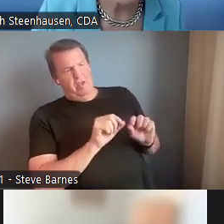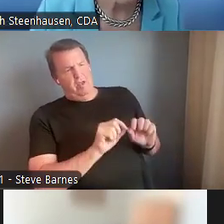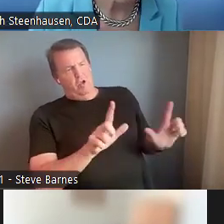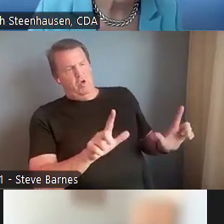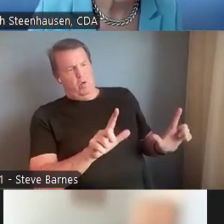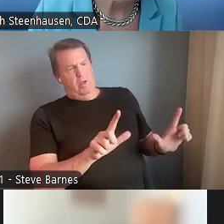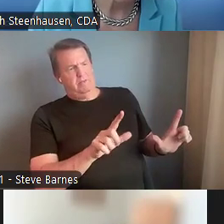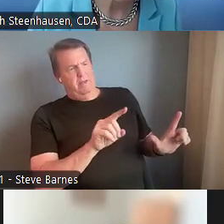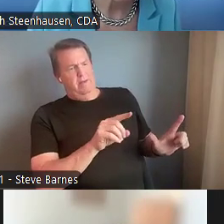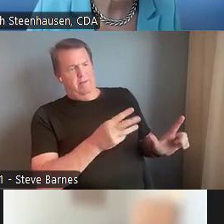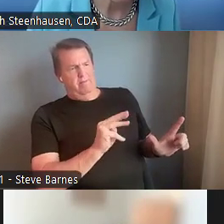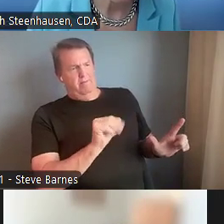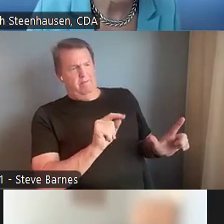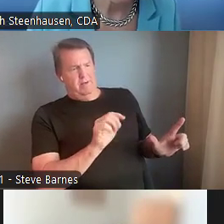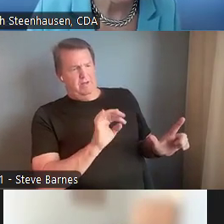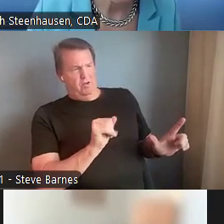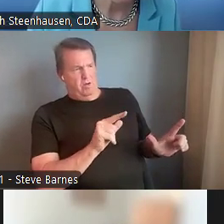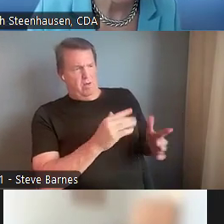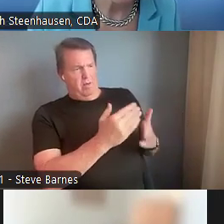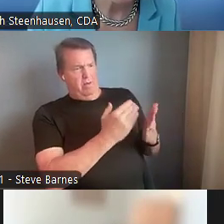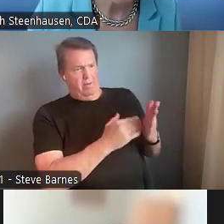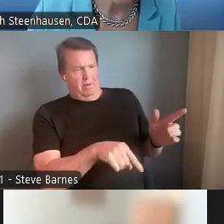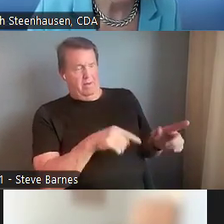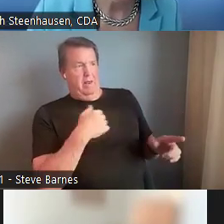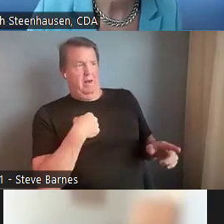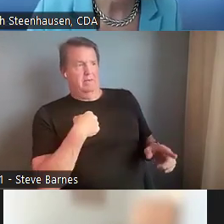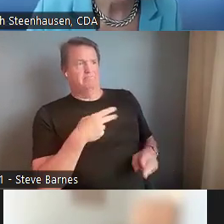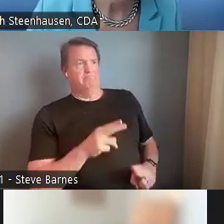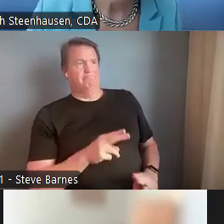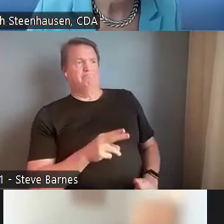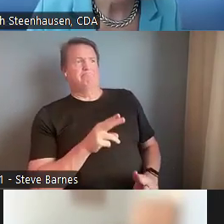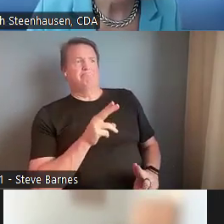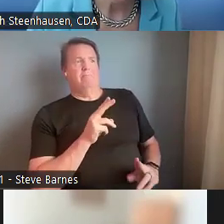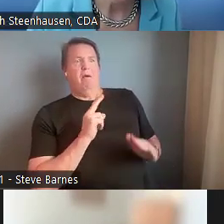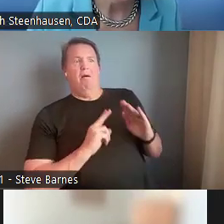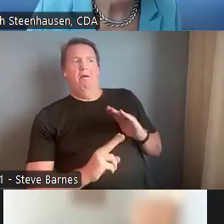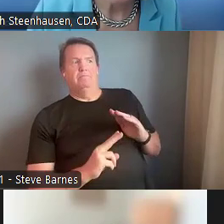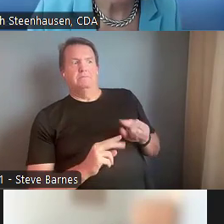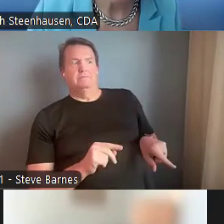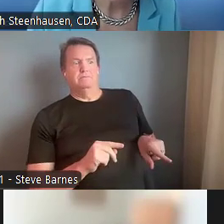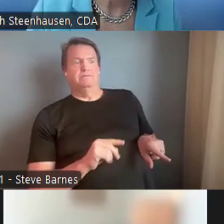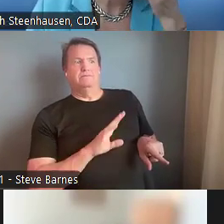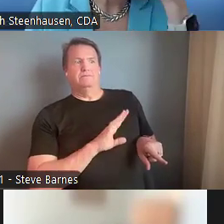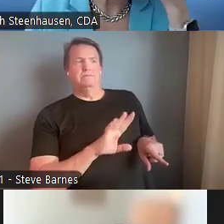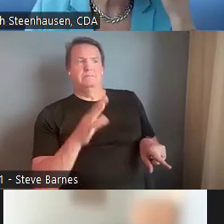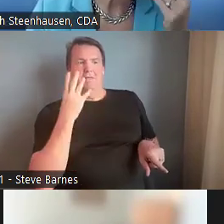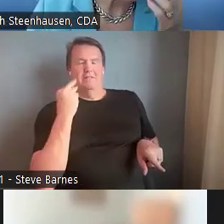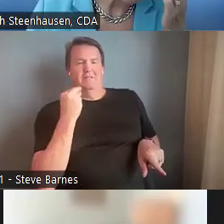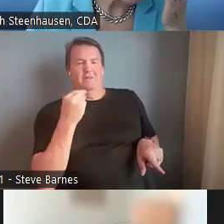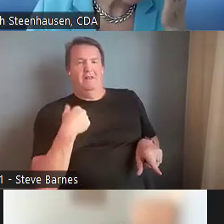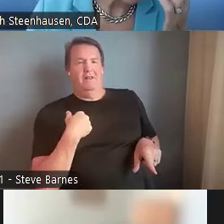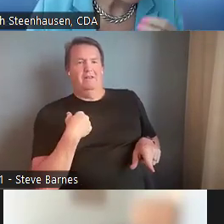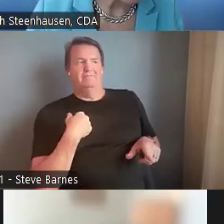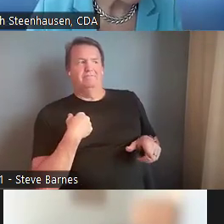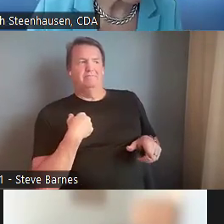of advisors, and just am humbled by all of your experience, and I'm grateful to have this chance to share a project